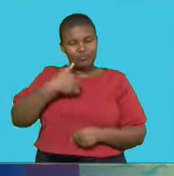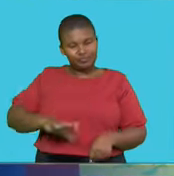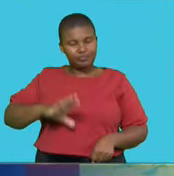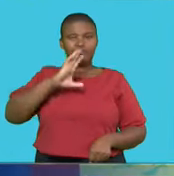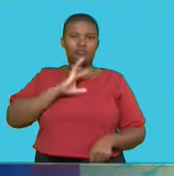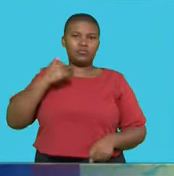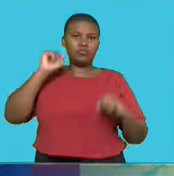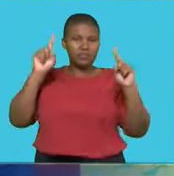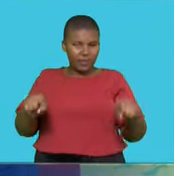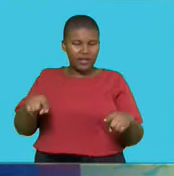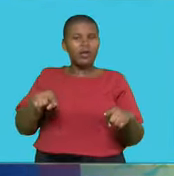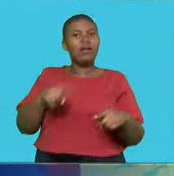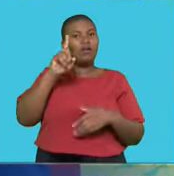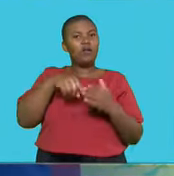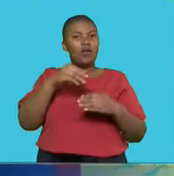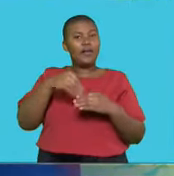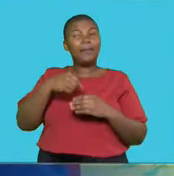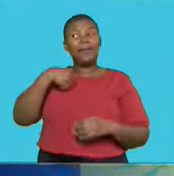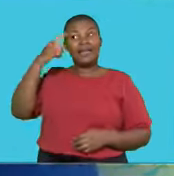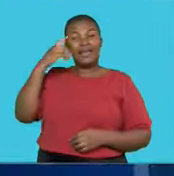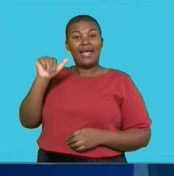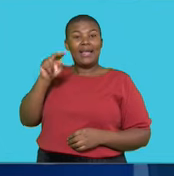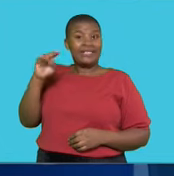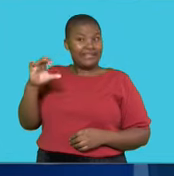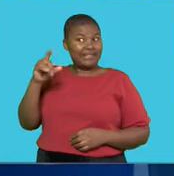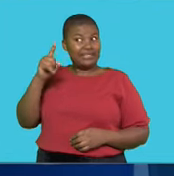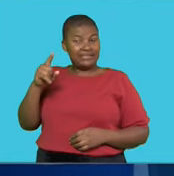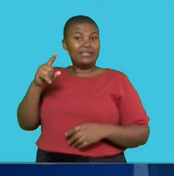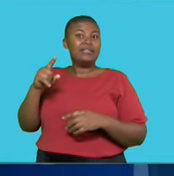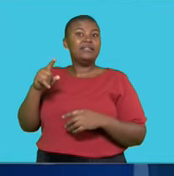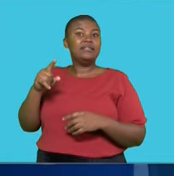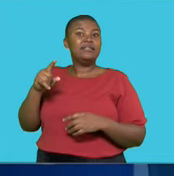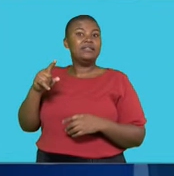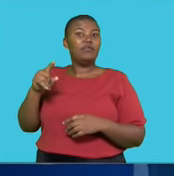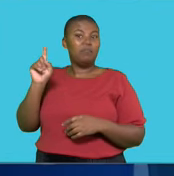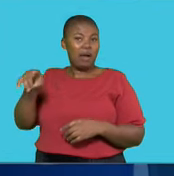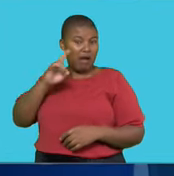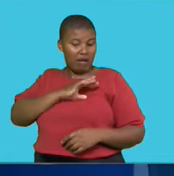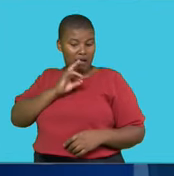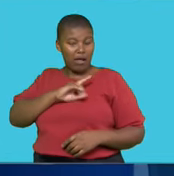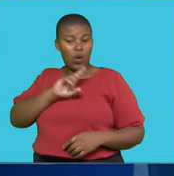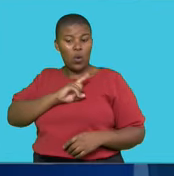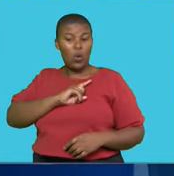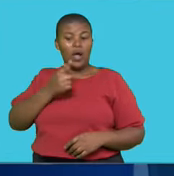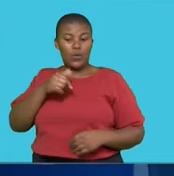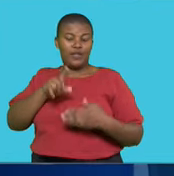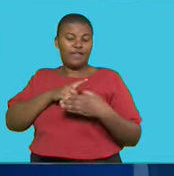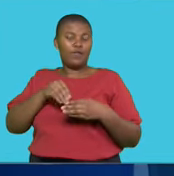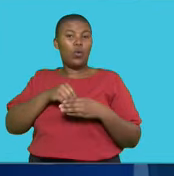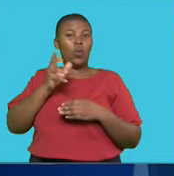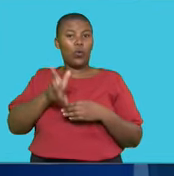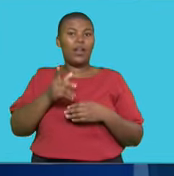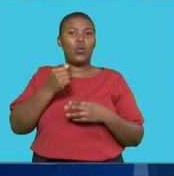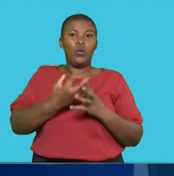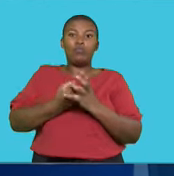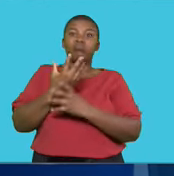go into this election confident. I think the ANC is in big trouble. I think they're not going to get majorities. And of course, if we're able to grow the vote and